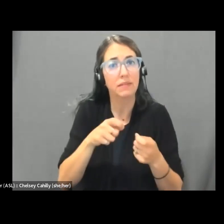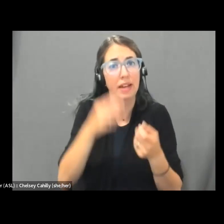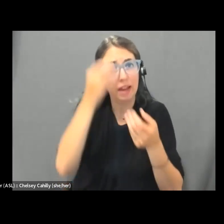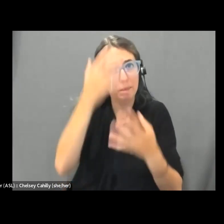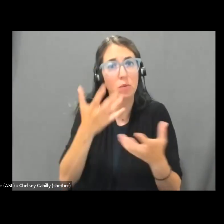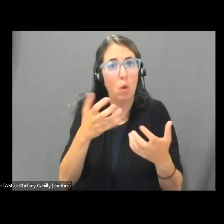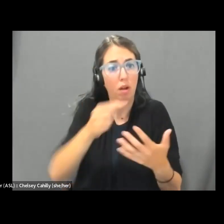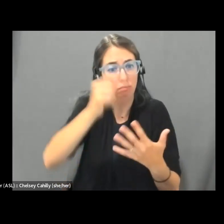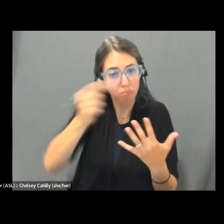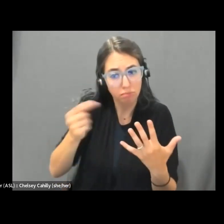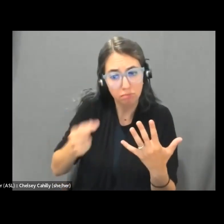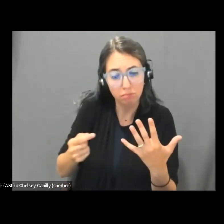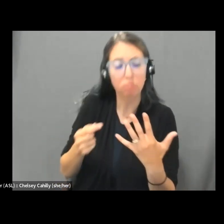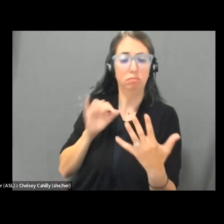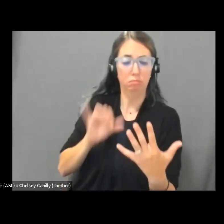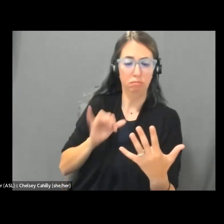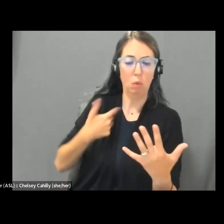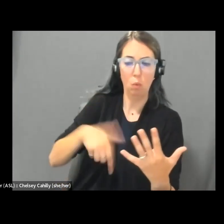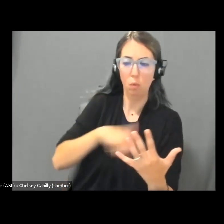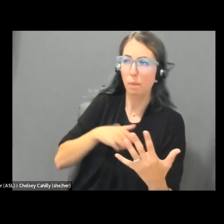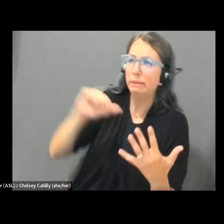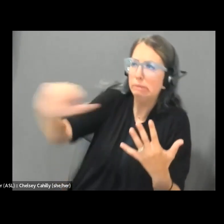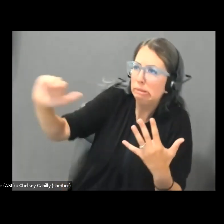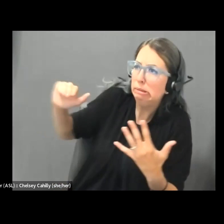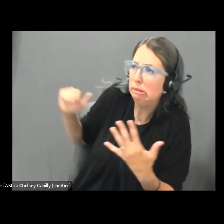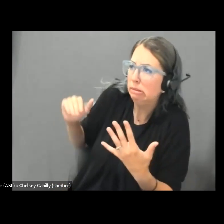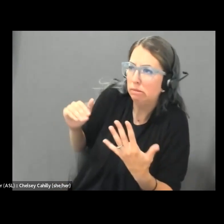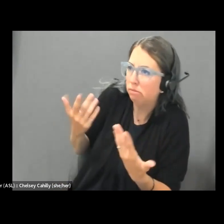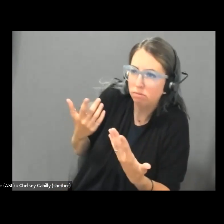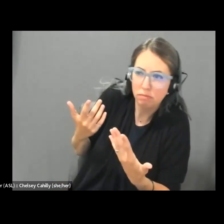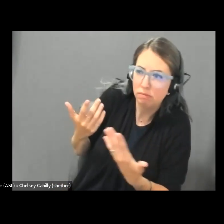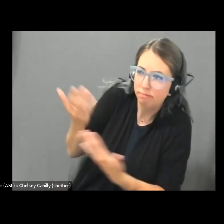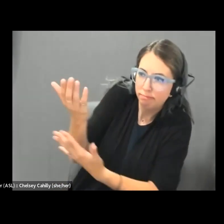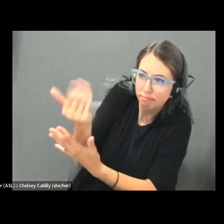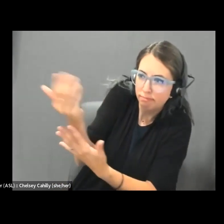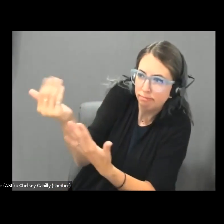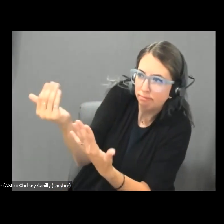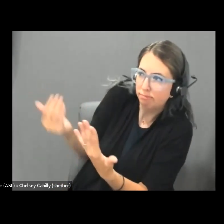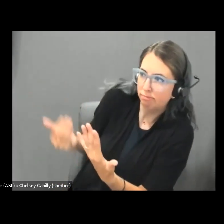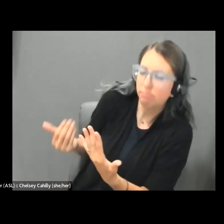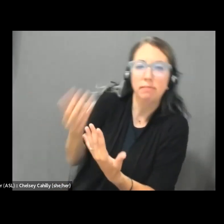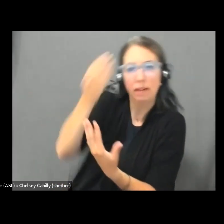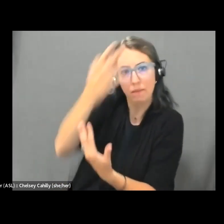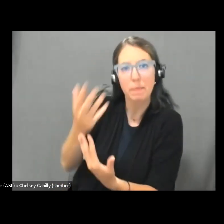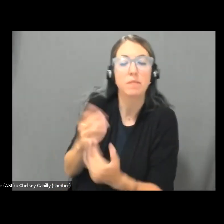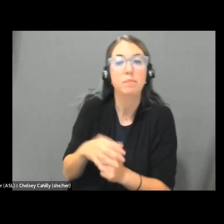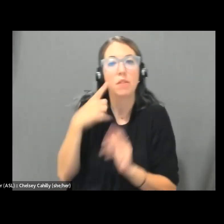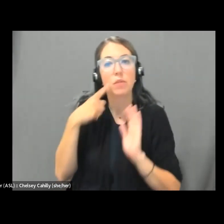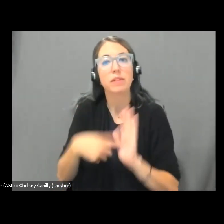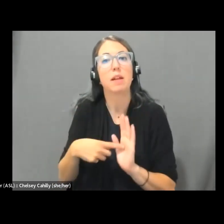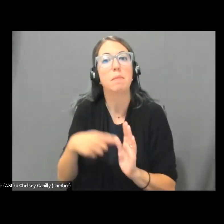or private organizations would help us get there. So with the needle pickup sites, for example, it was